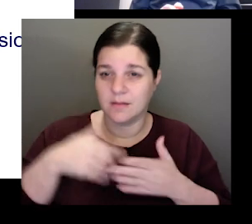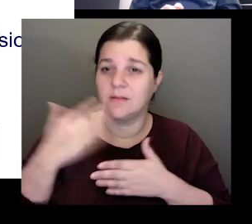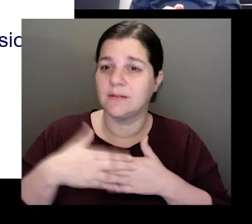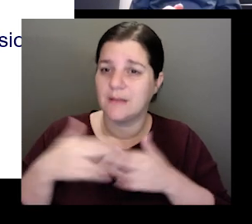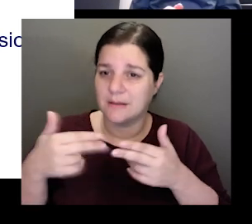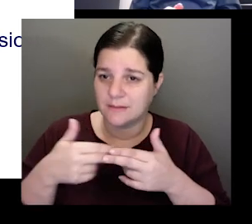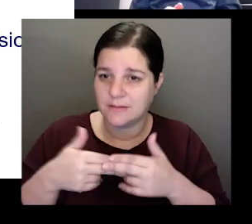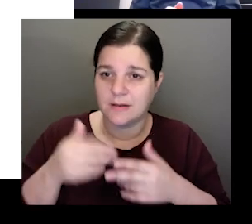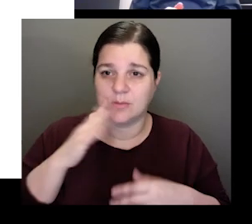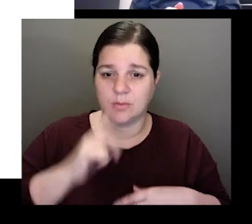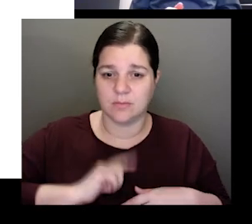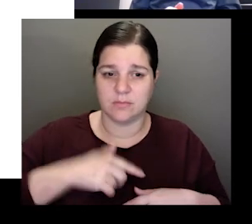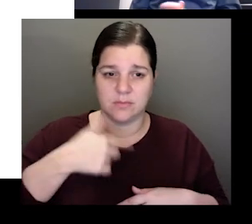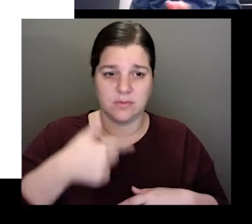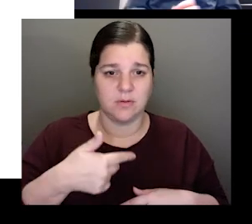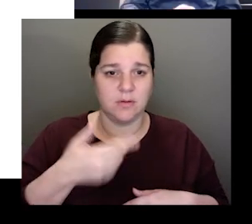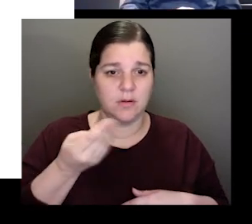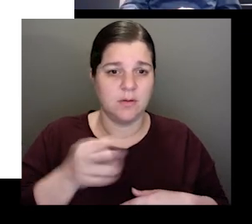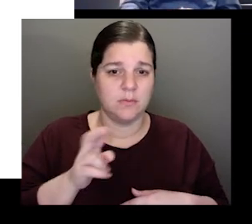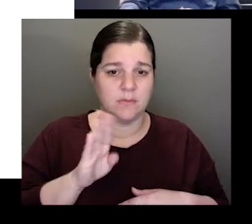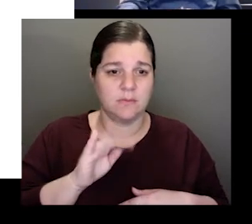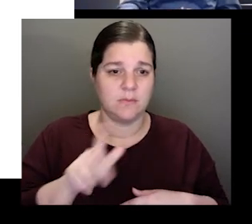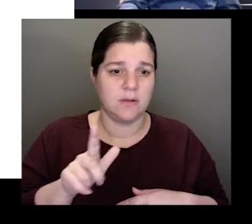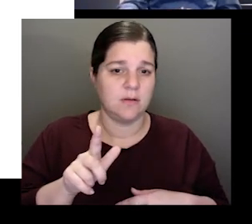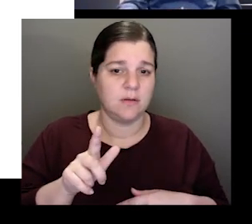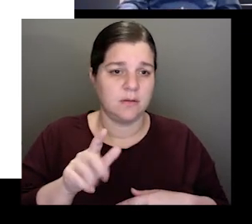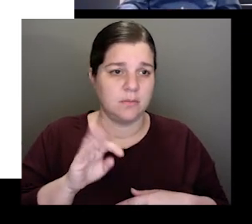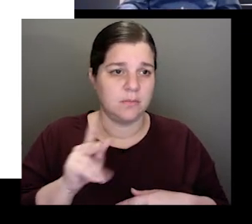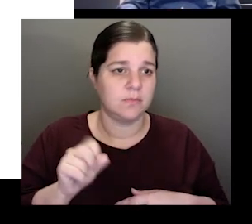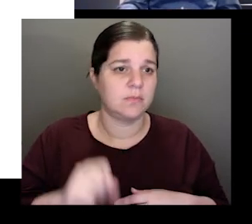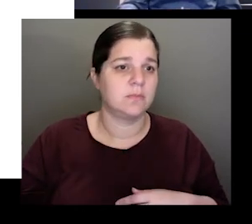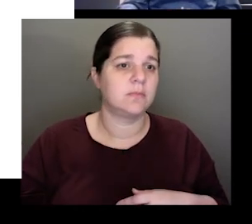Bill Boggs, and I will turn it over to him.